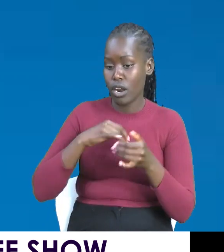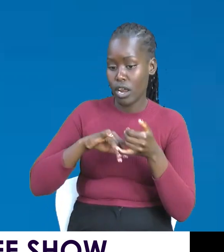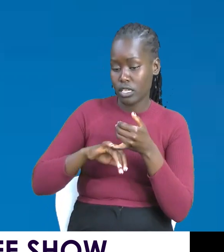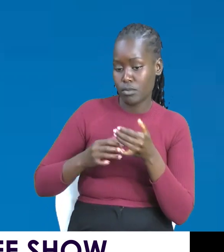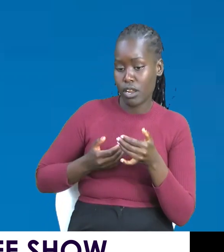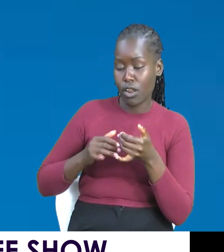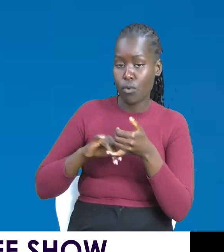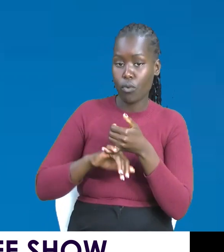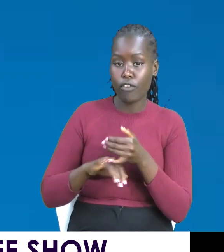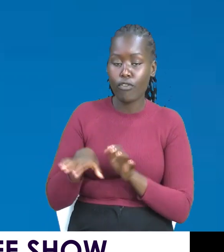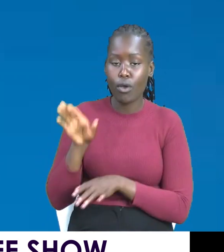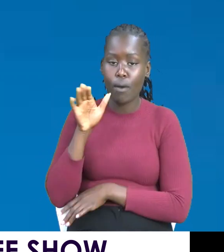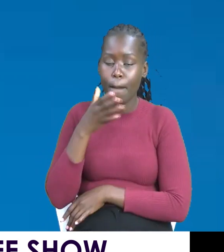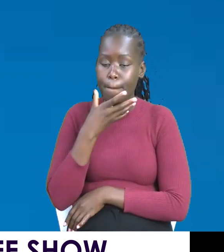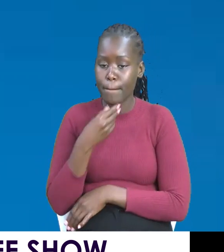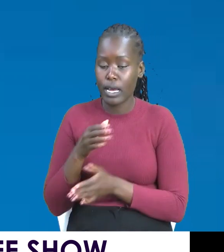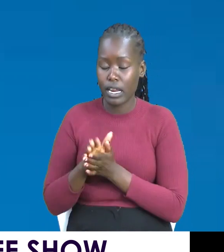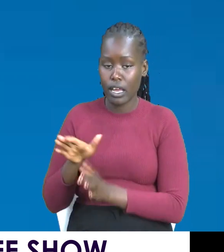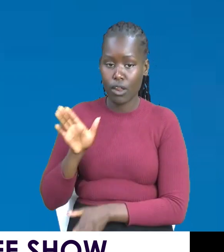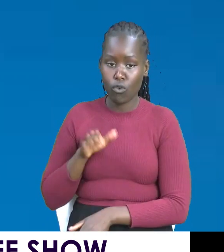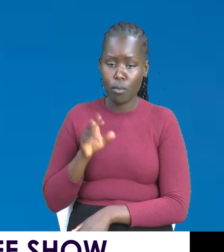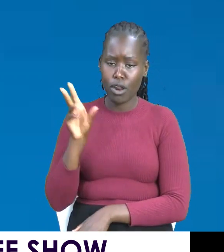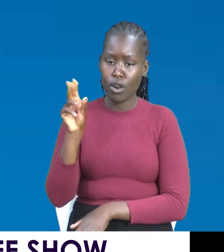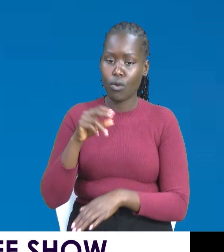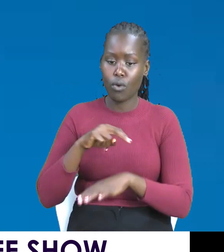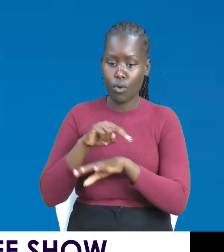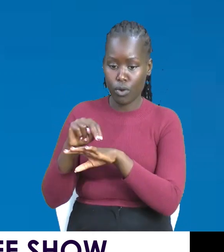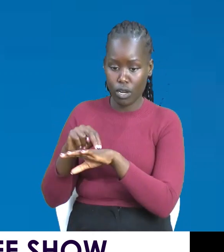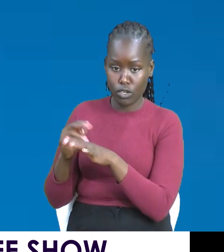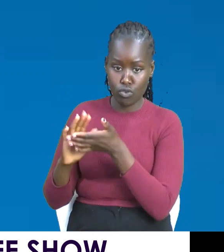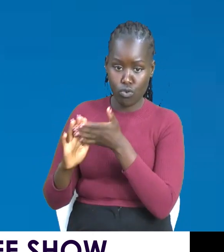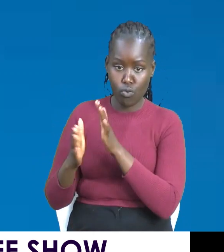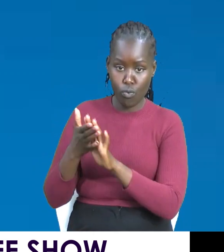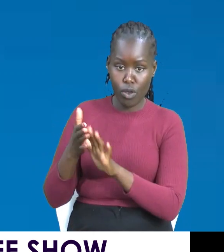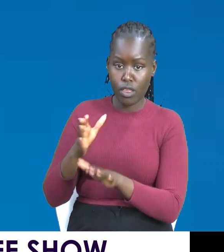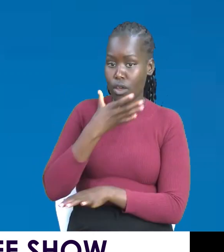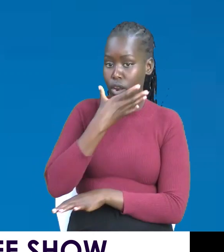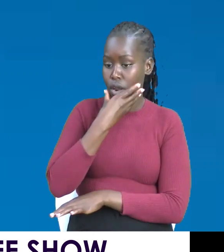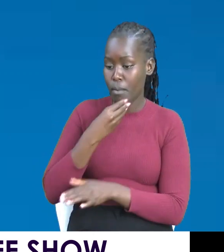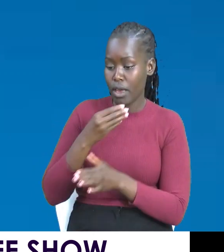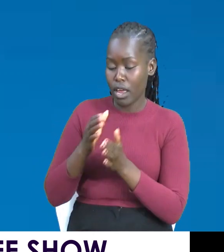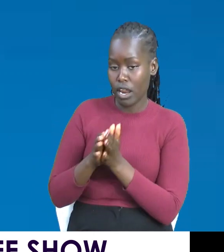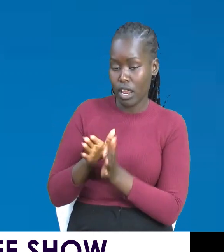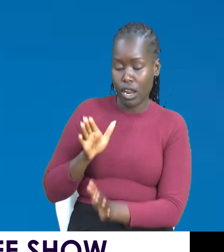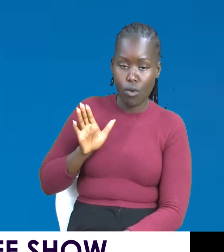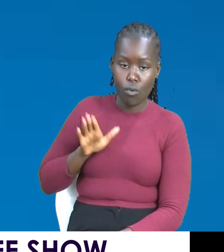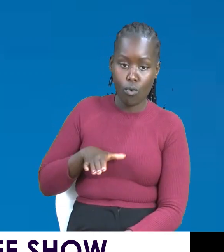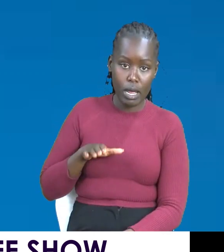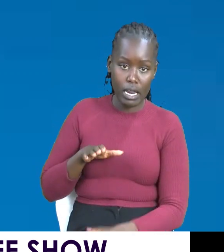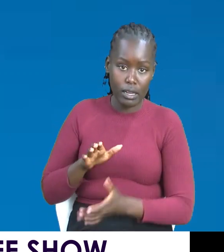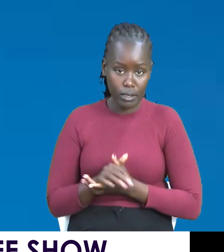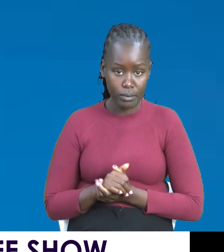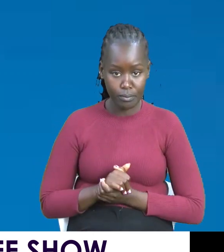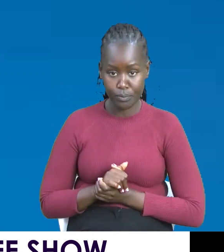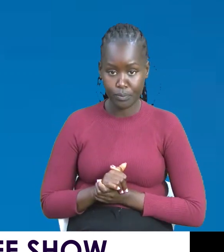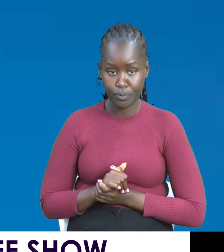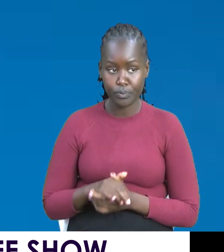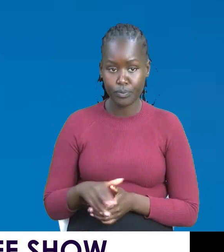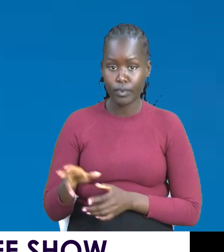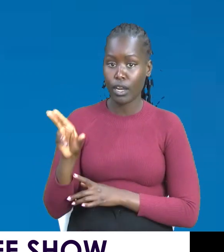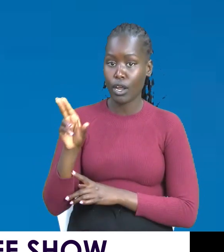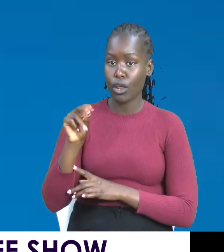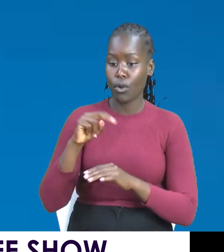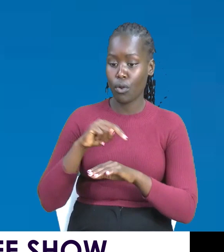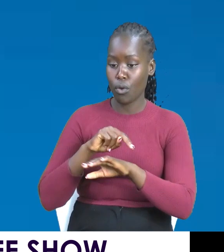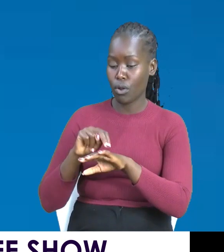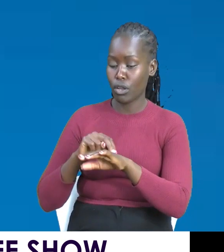man and woman. No nation without husband and man, husband and woman. No